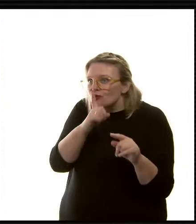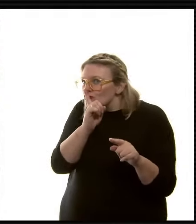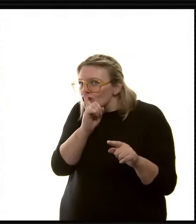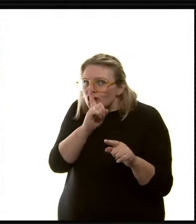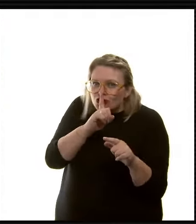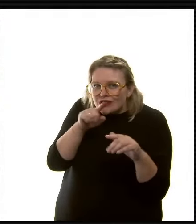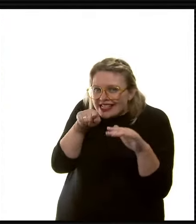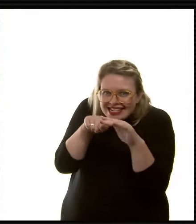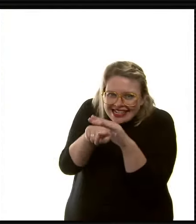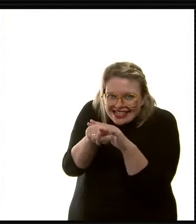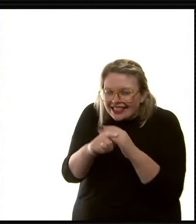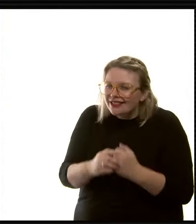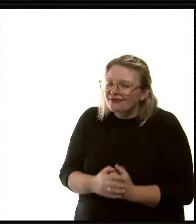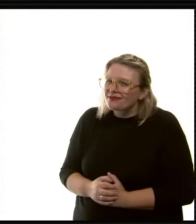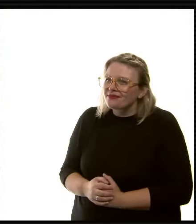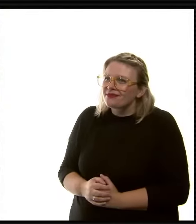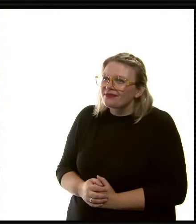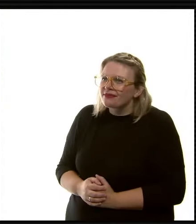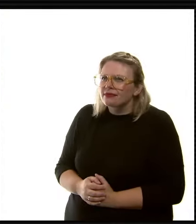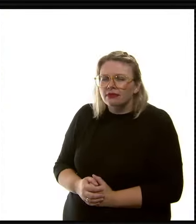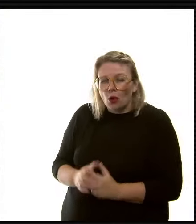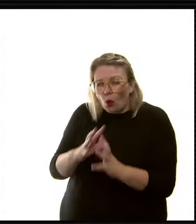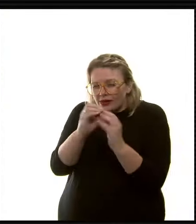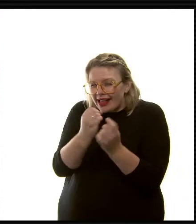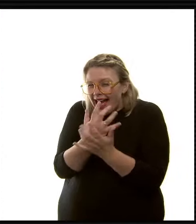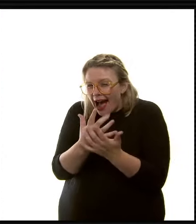castle. How many bricks?